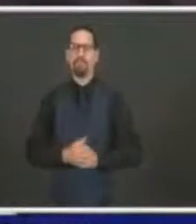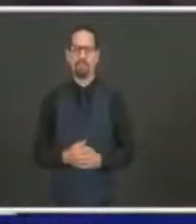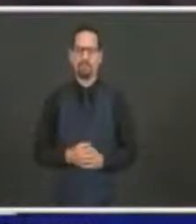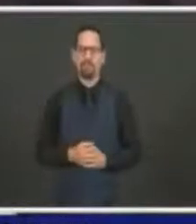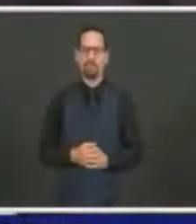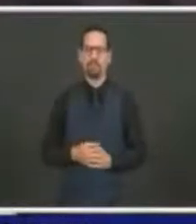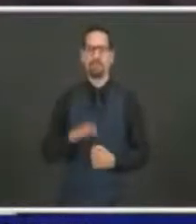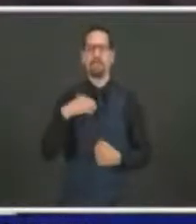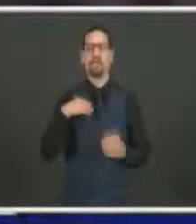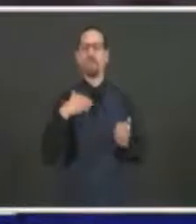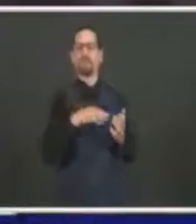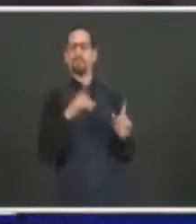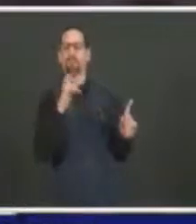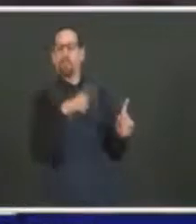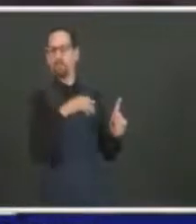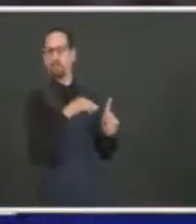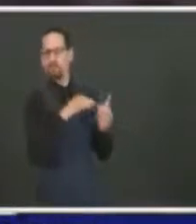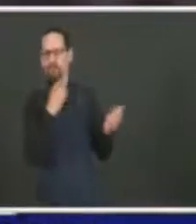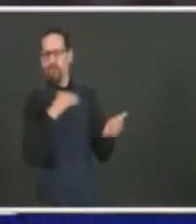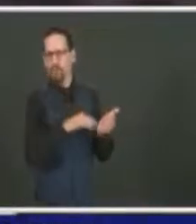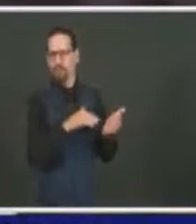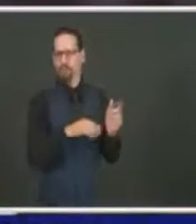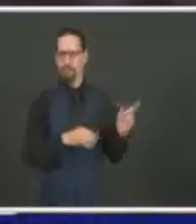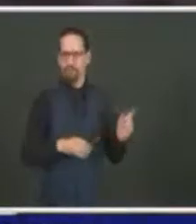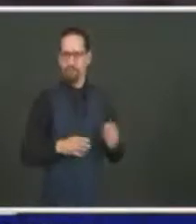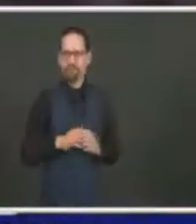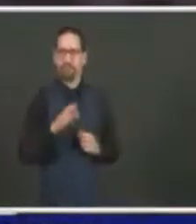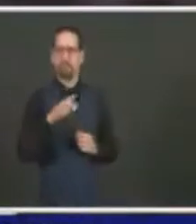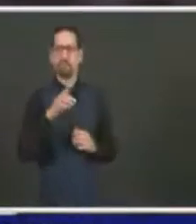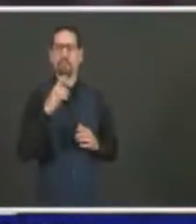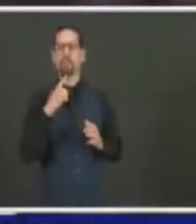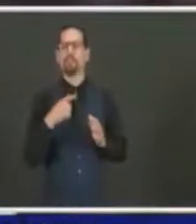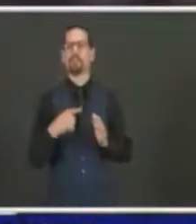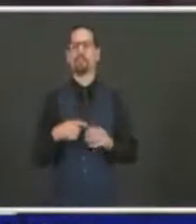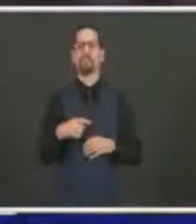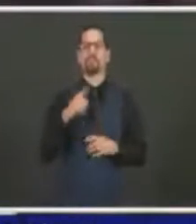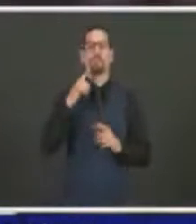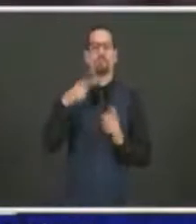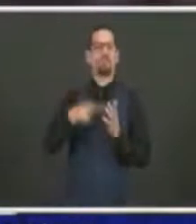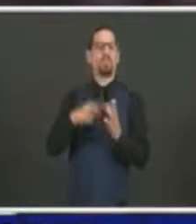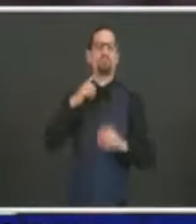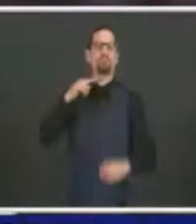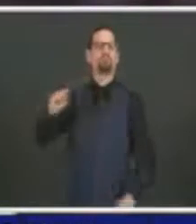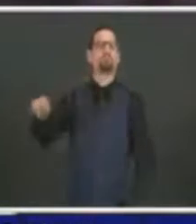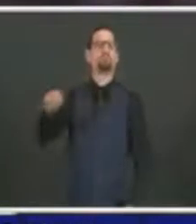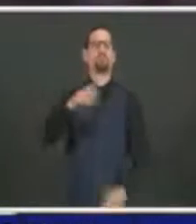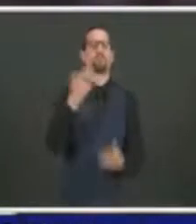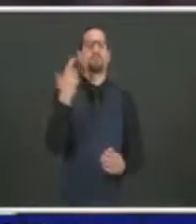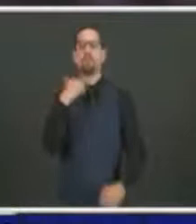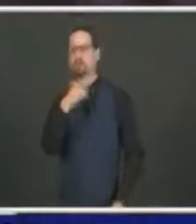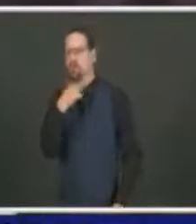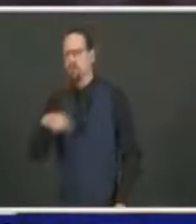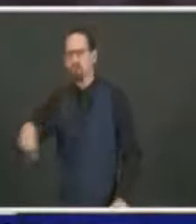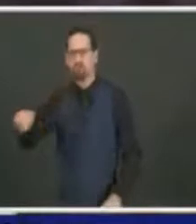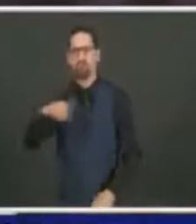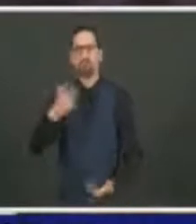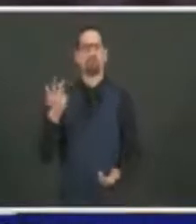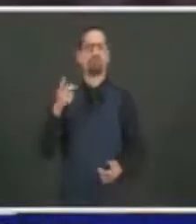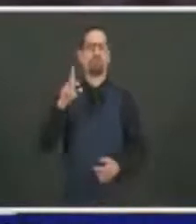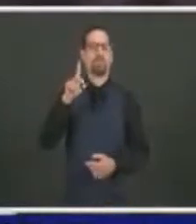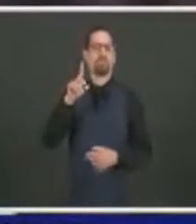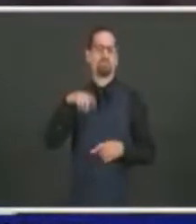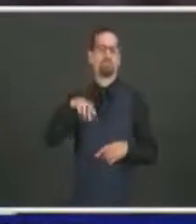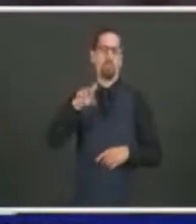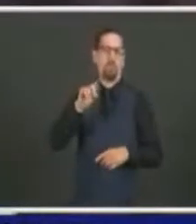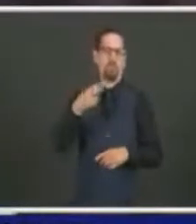in typical instances, like say, for example, restaurants, you know, the DOH puts out, is pretty transparent as to